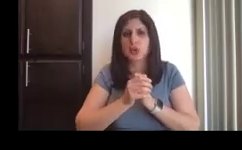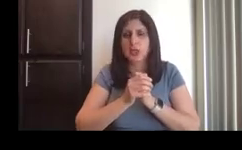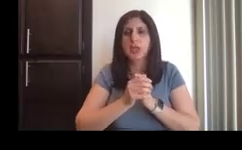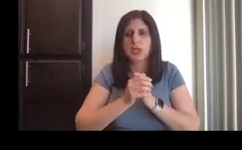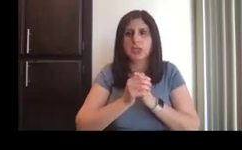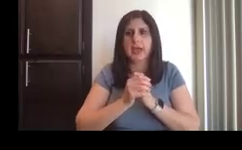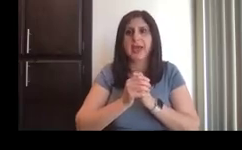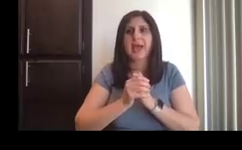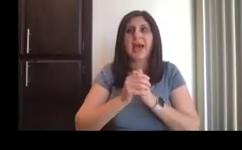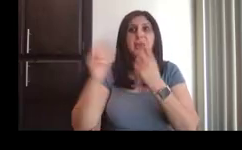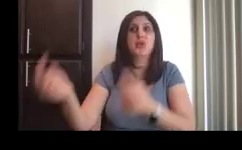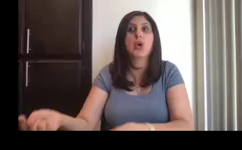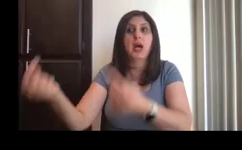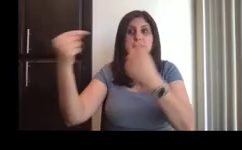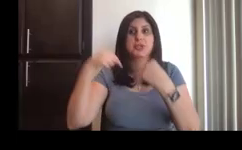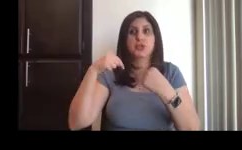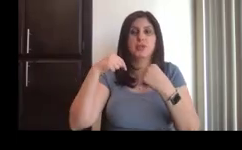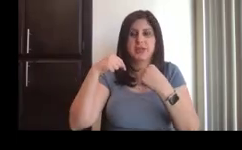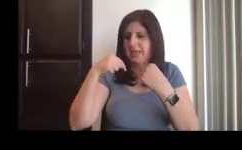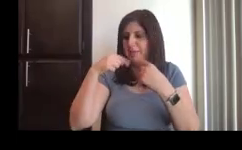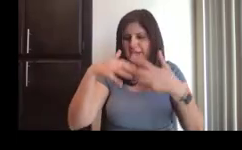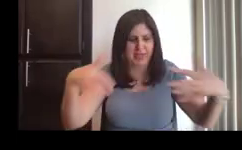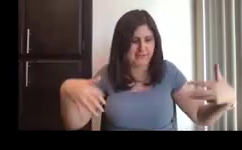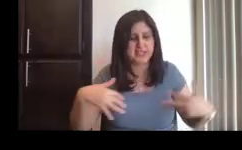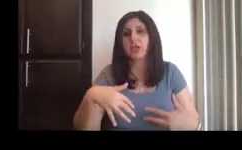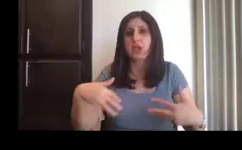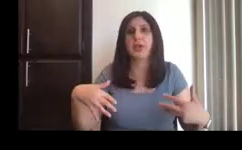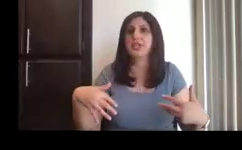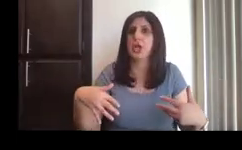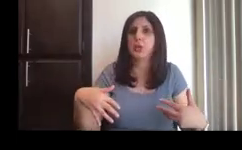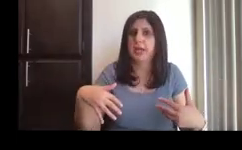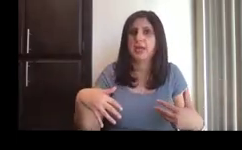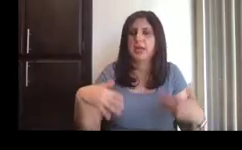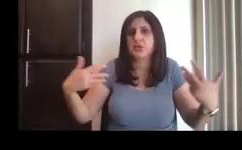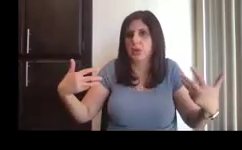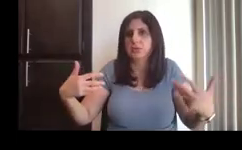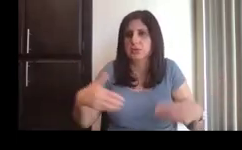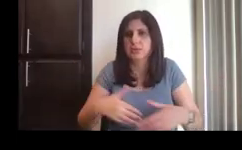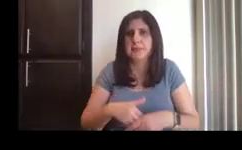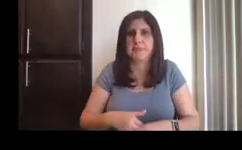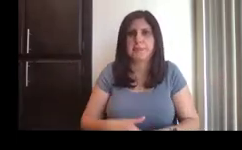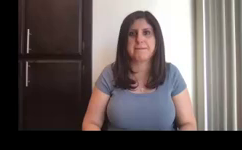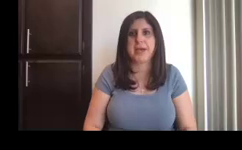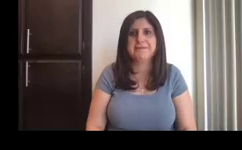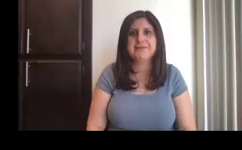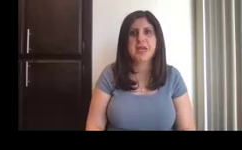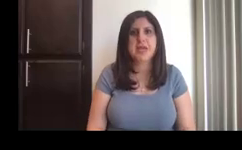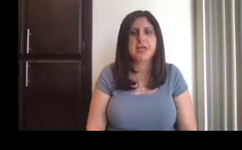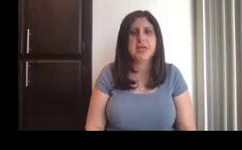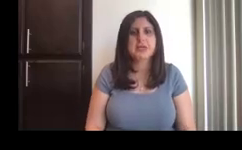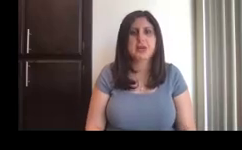get to school?" Okay. How do you come to school? Because I'm at that physical location already of school.